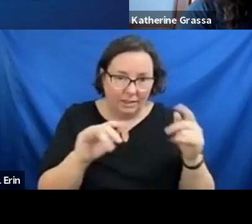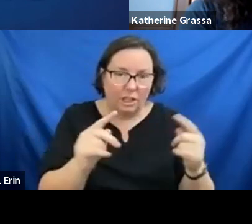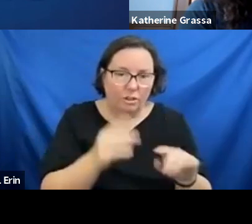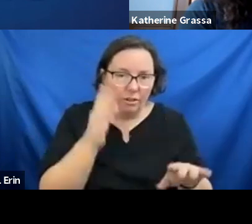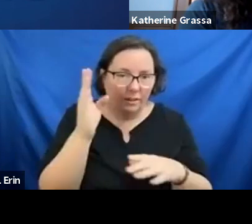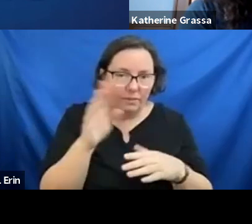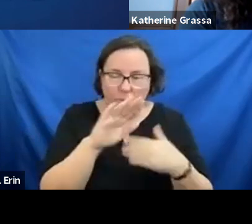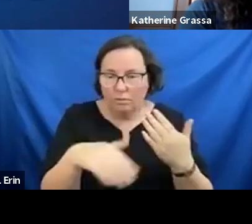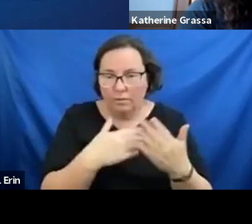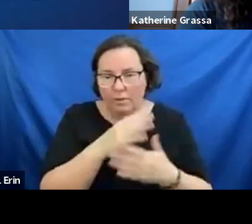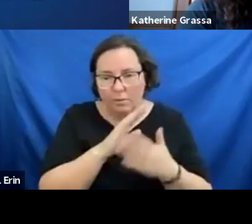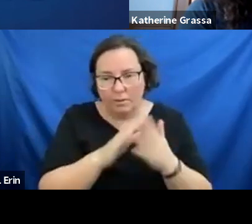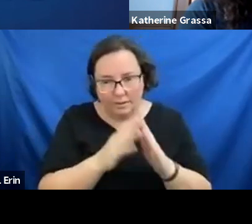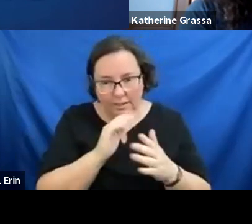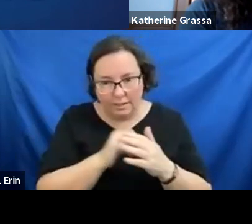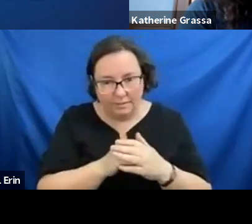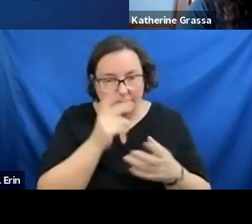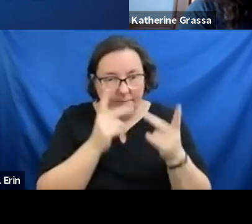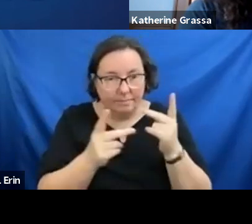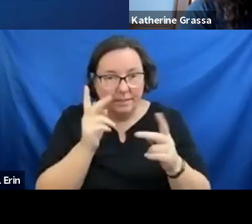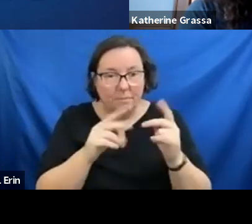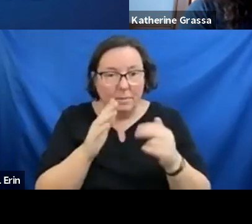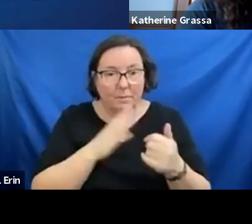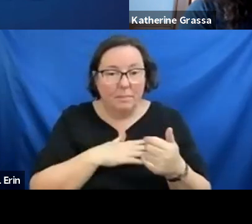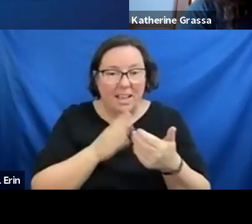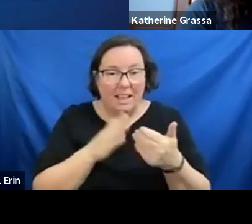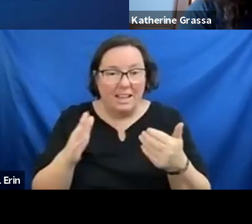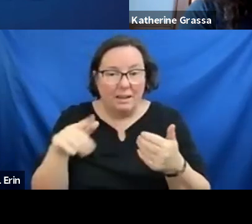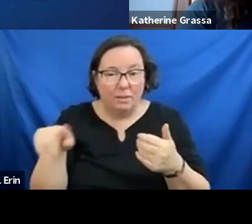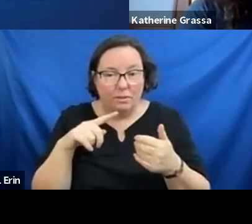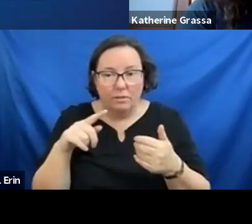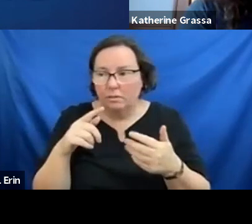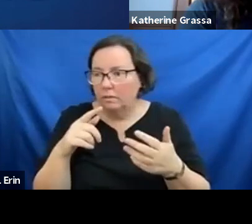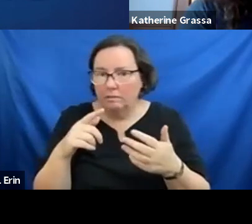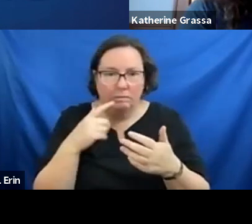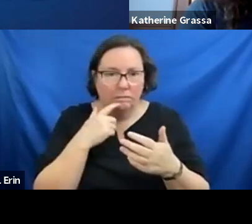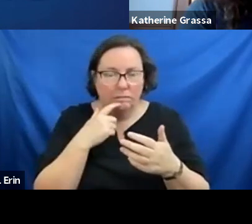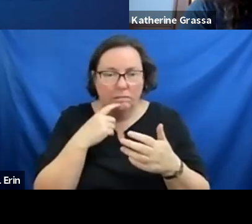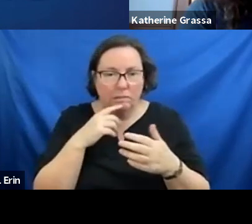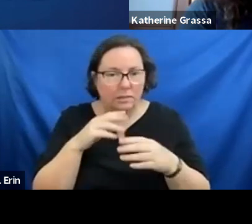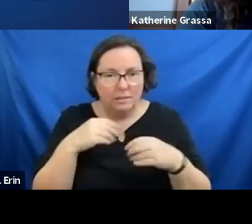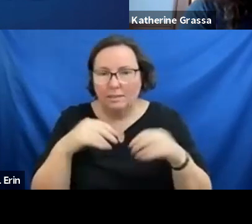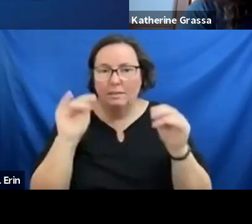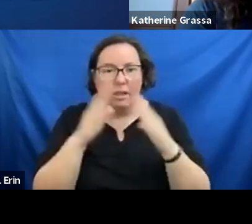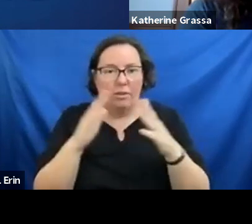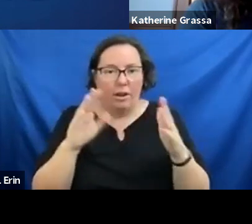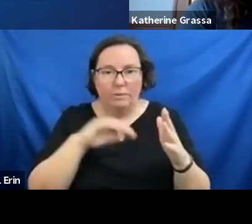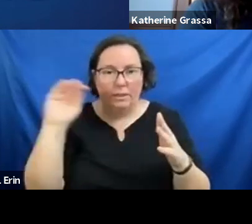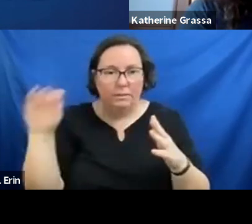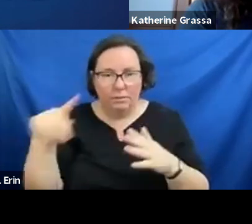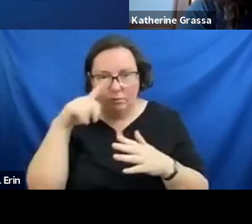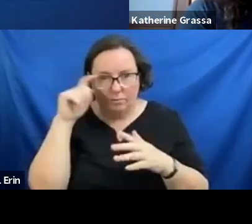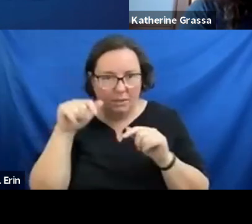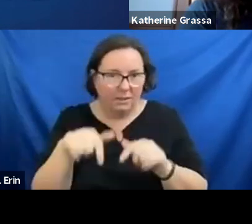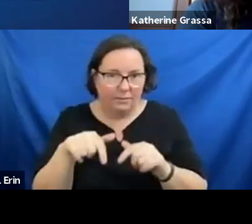whole city. I'm seeing people in my neighborhood pack and sell their houses because of